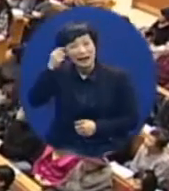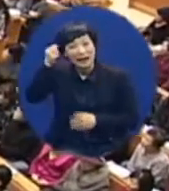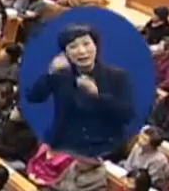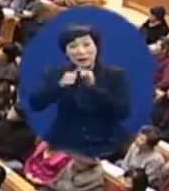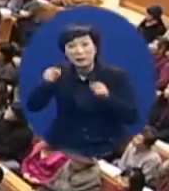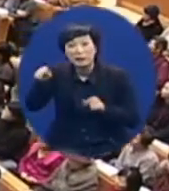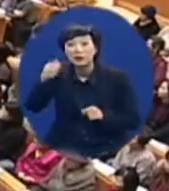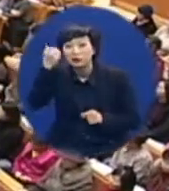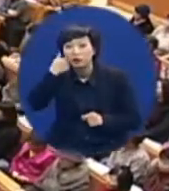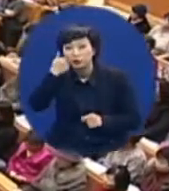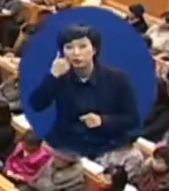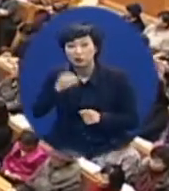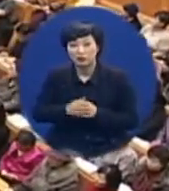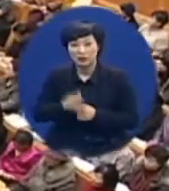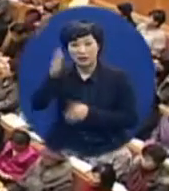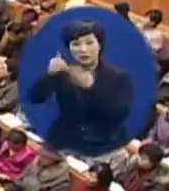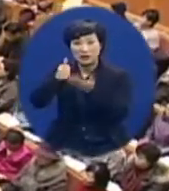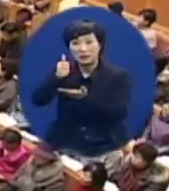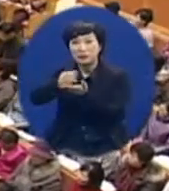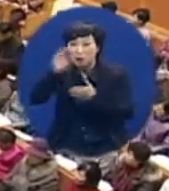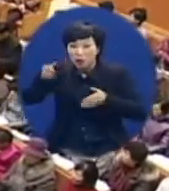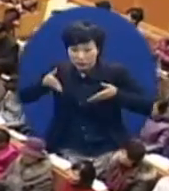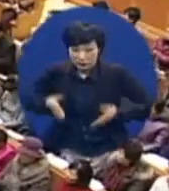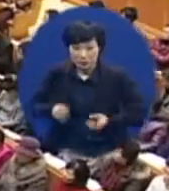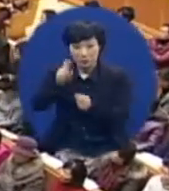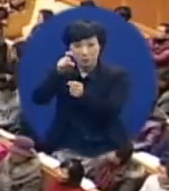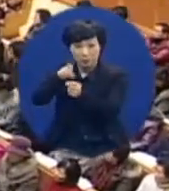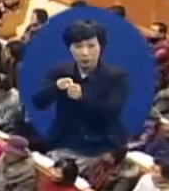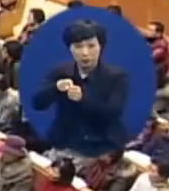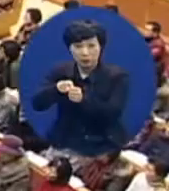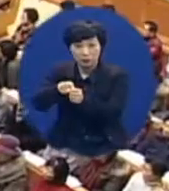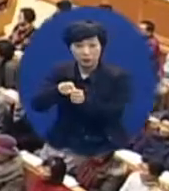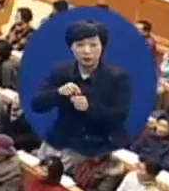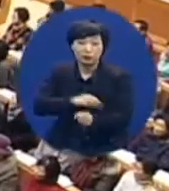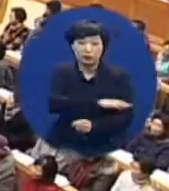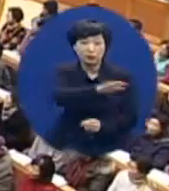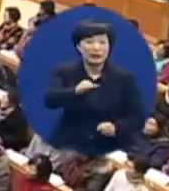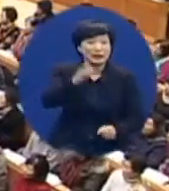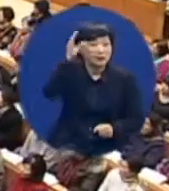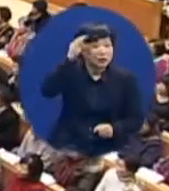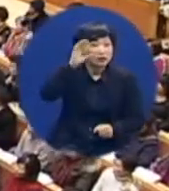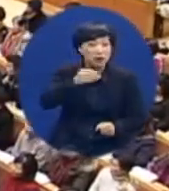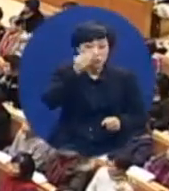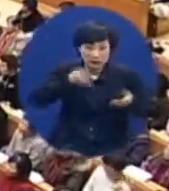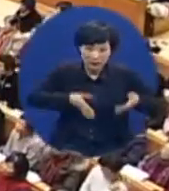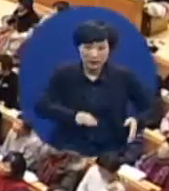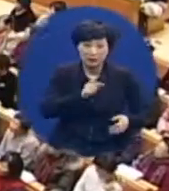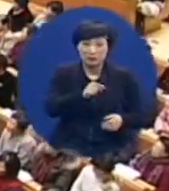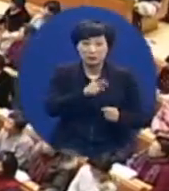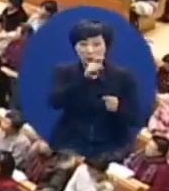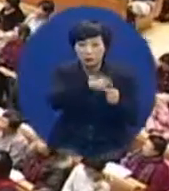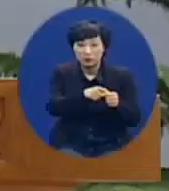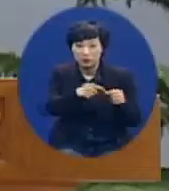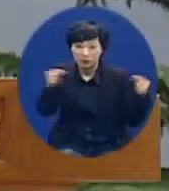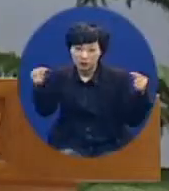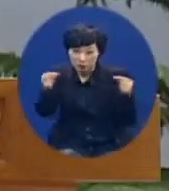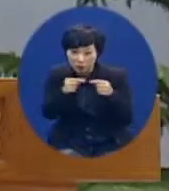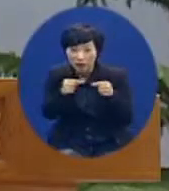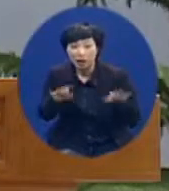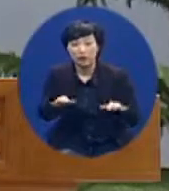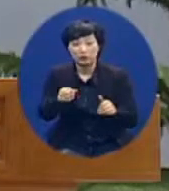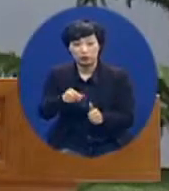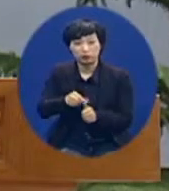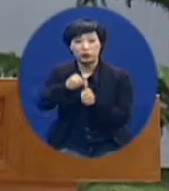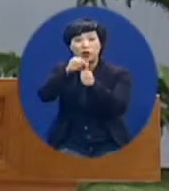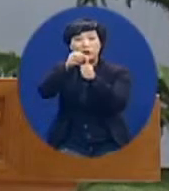this? Those who fulfill the purpose of Christmas. That is the blessing which fulfills the purpose